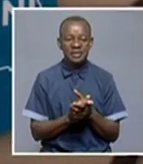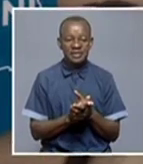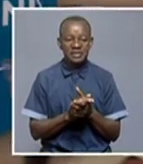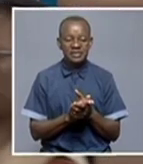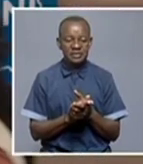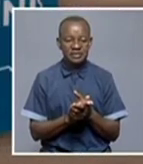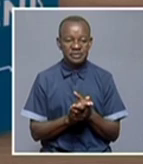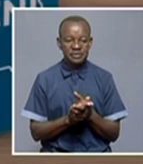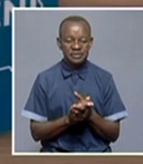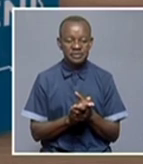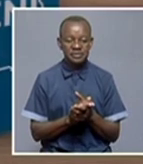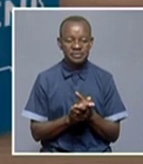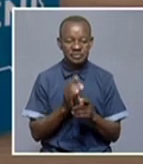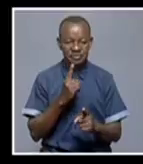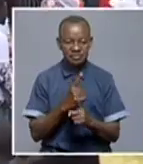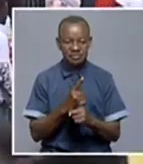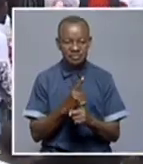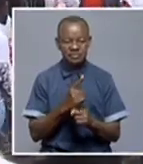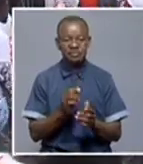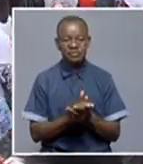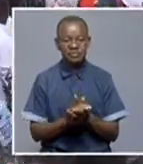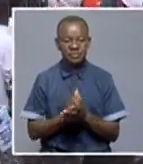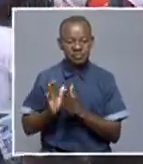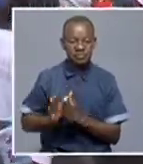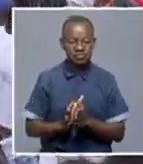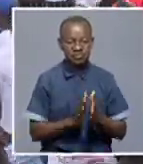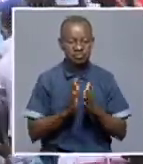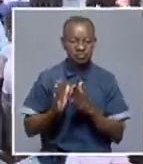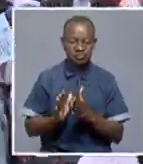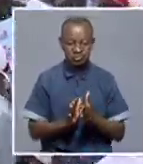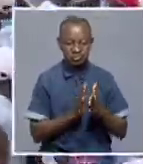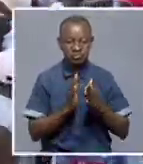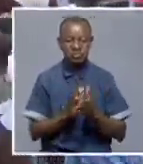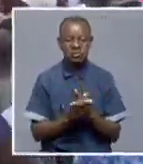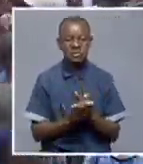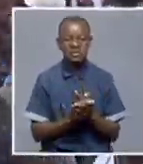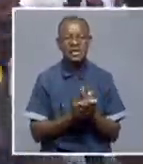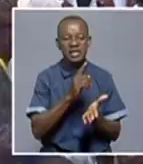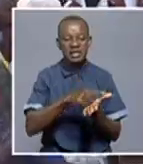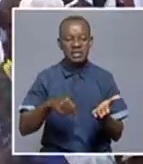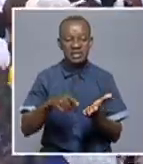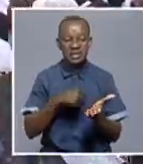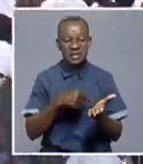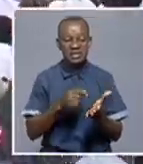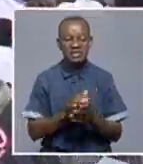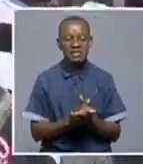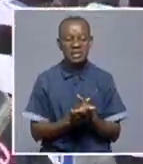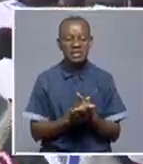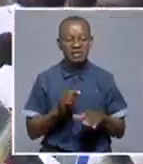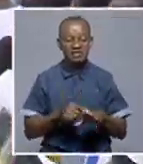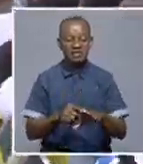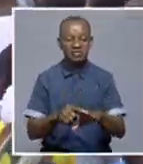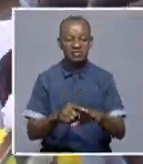apart from, of course, those three affected areas, mainly in the North Kivu province and one particular area in Western Congo as well,